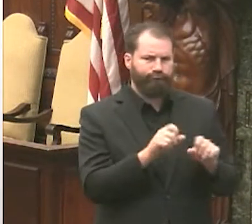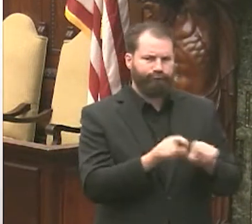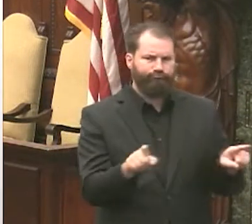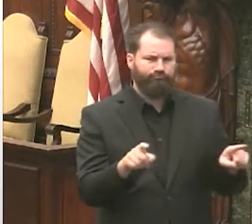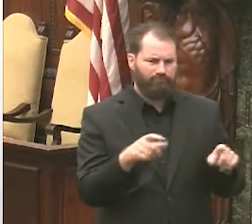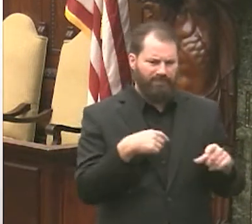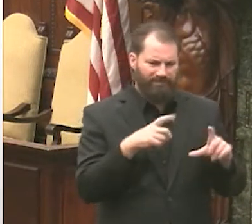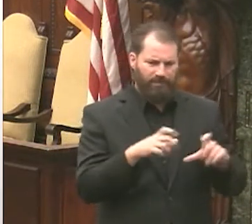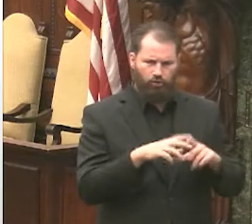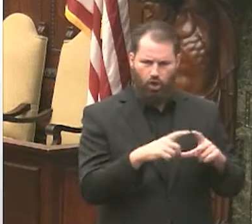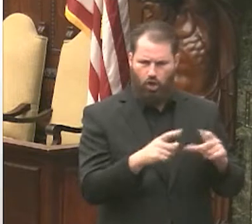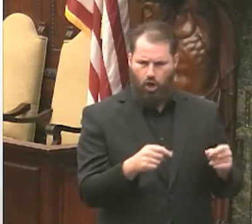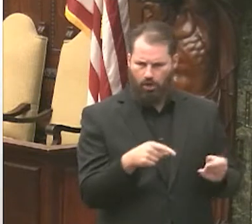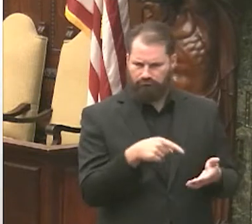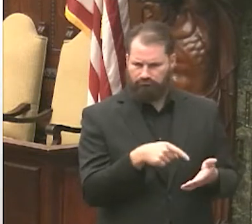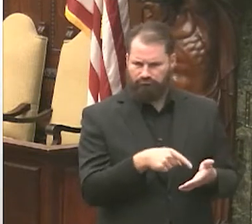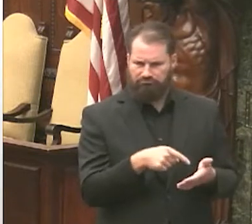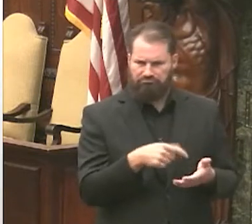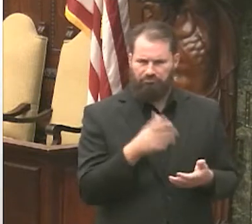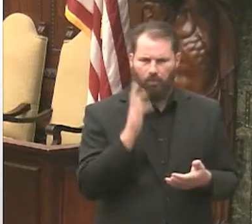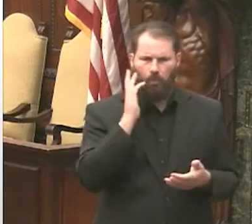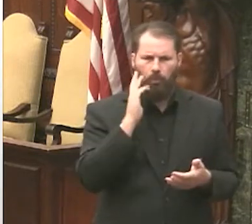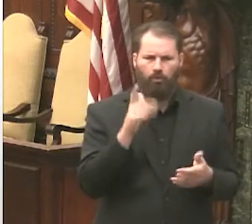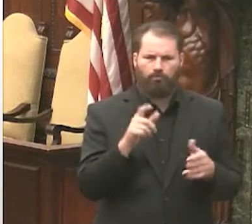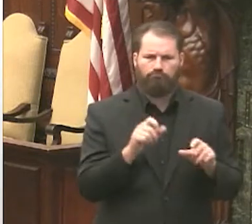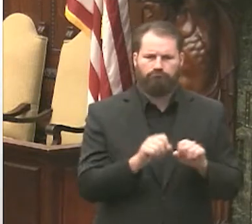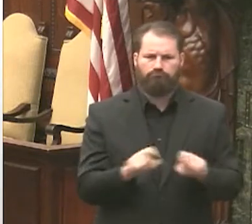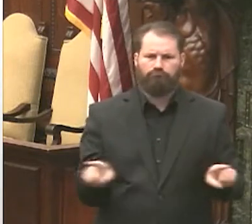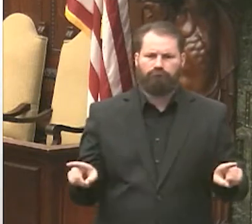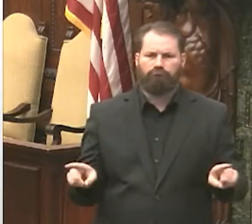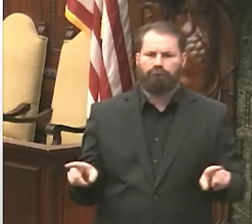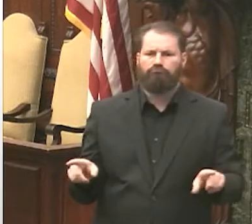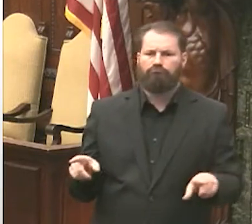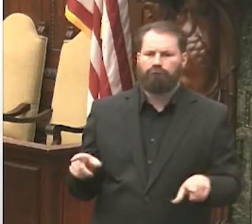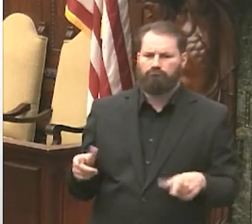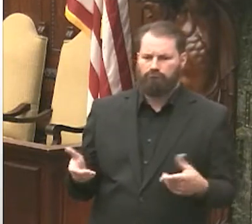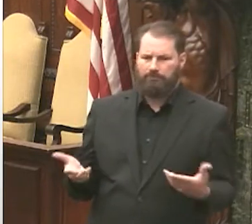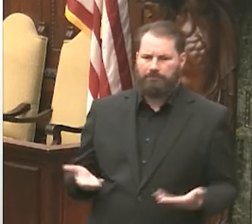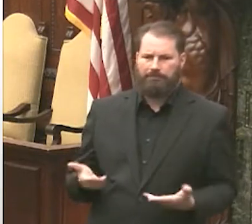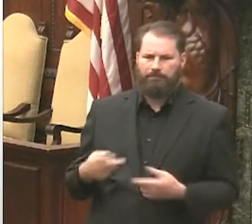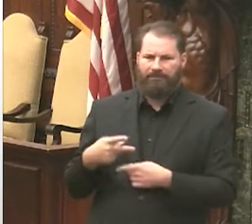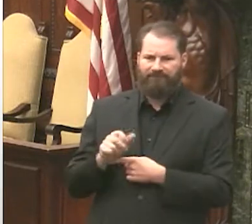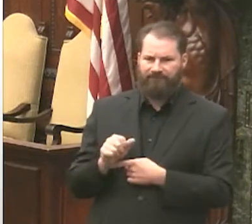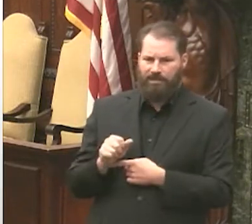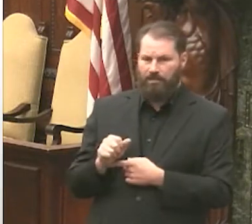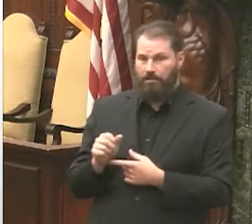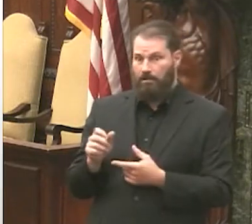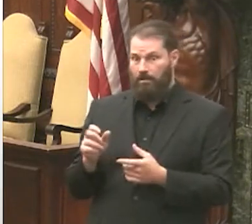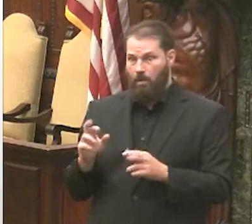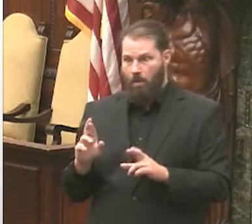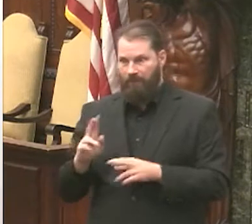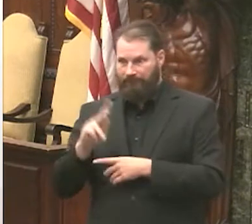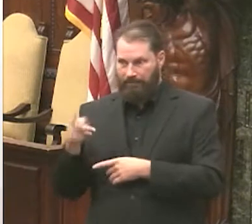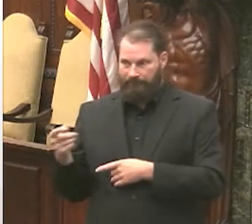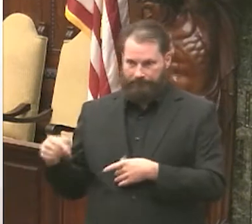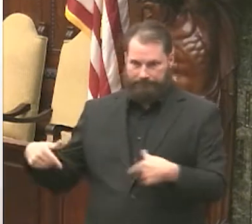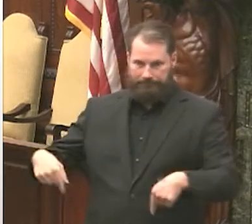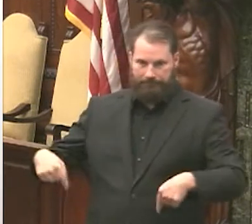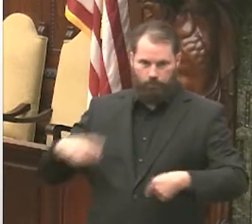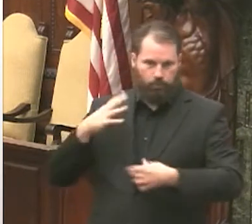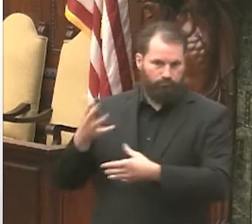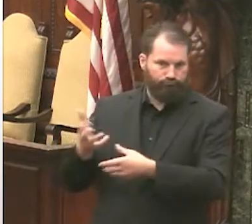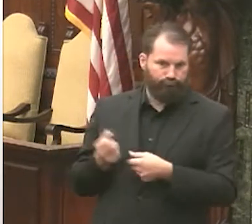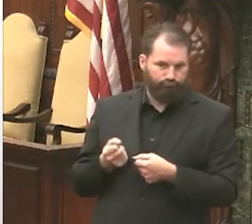machines. They're going to be distributed to the state of Pennsylvania, and we hope in the city of Philadelphia sometime soon. I don't have more details on that, but look forward